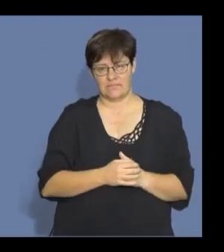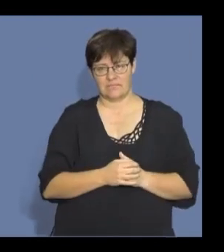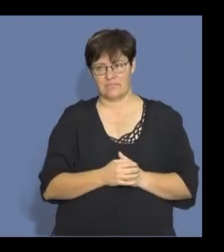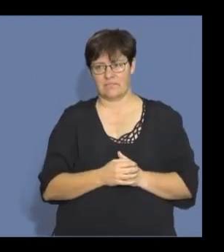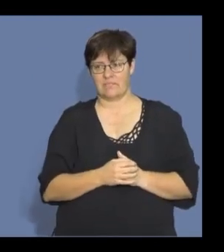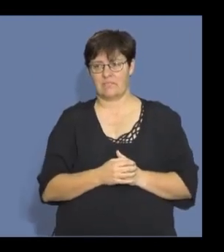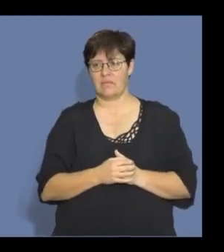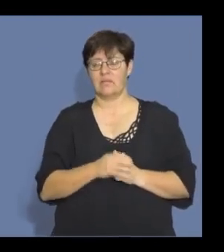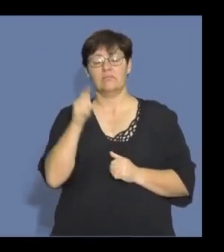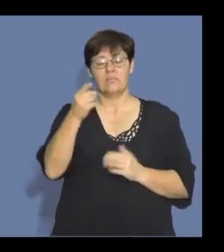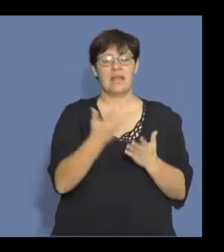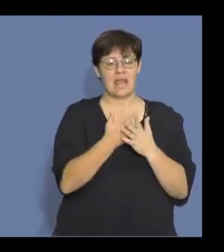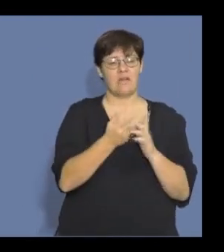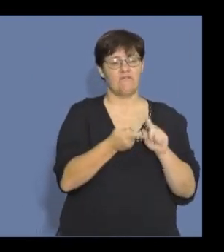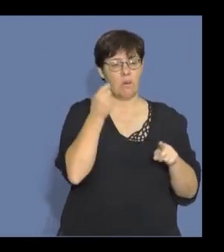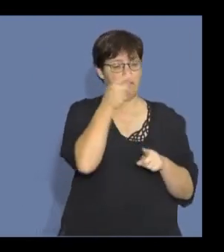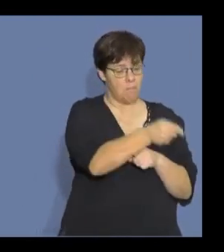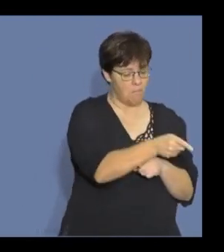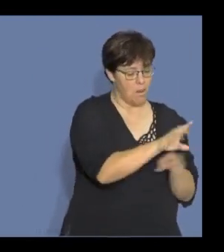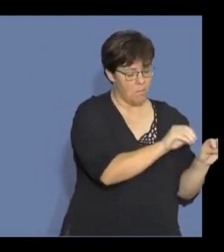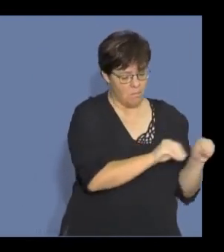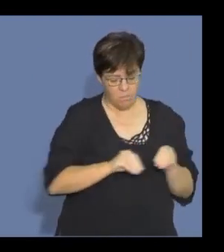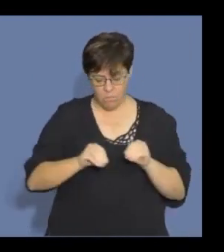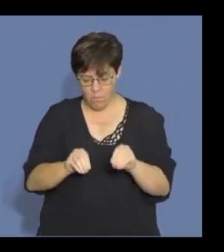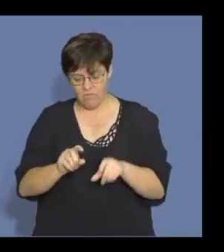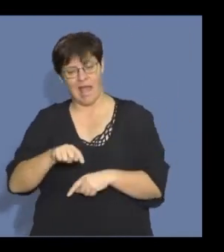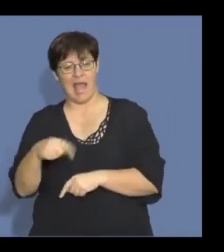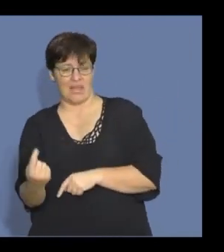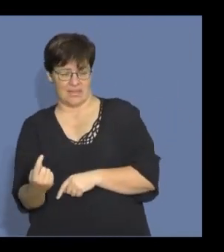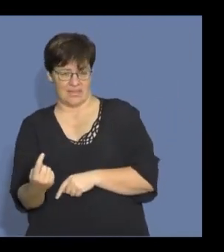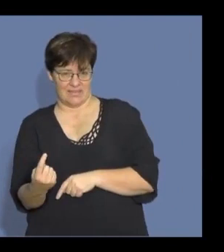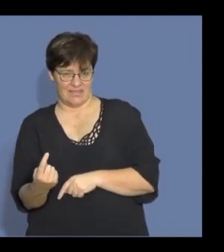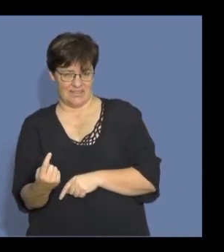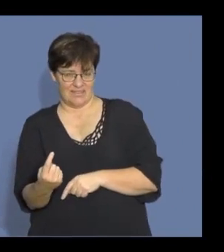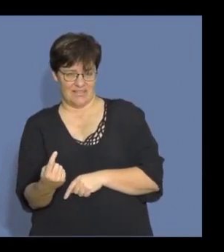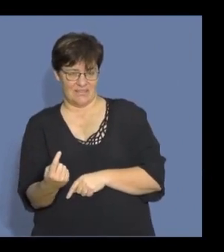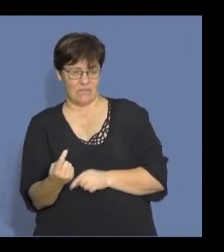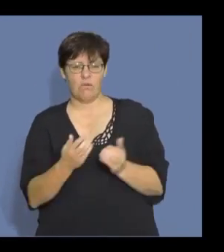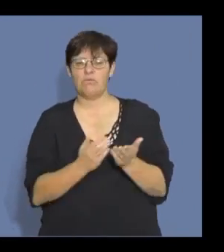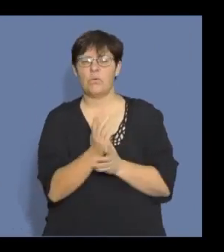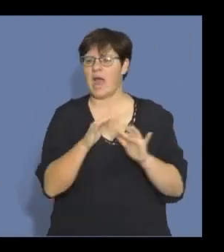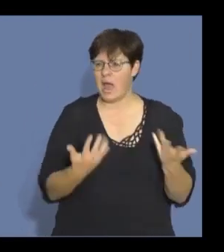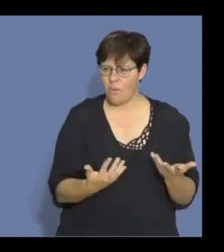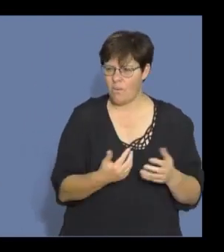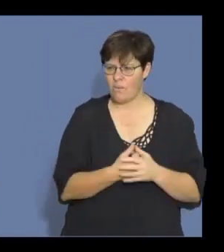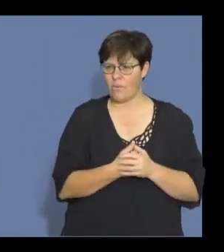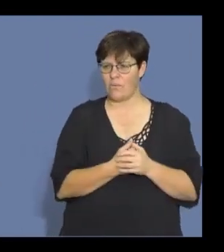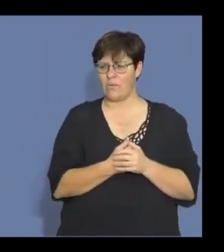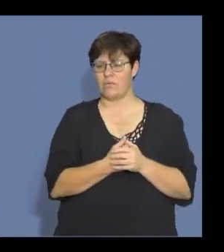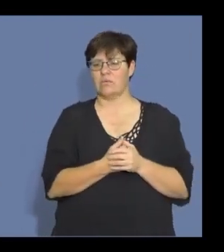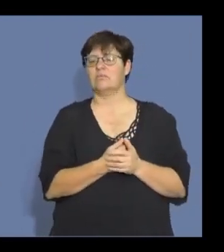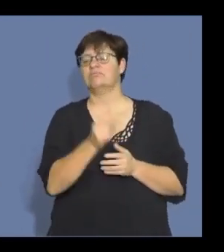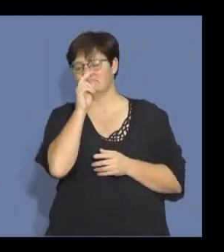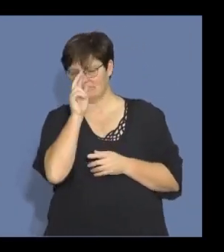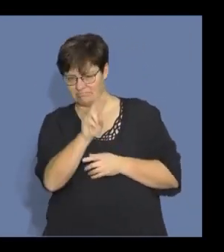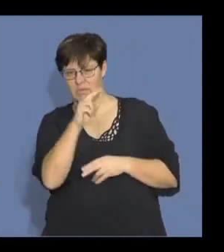Carbon can move from one reservoir, essentially in the environment, to another by the following processes. And we'll